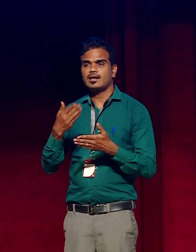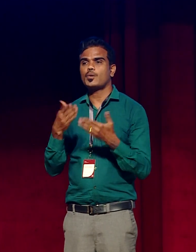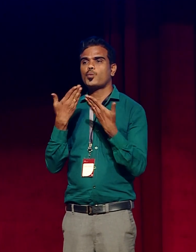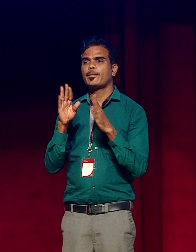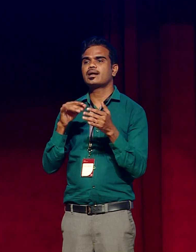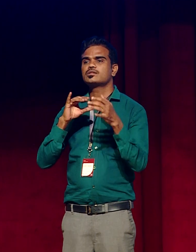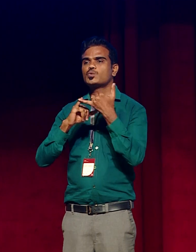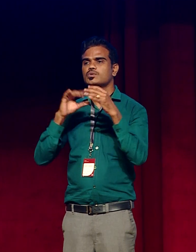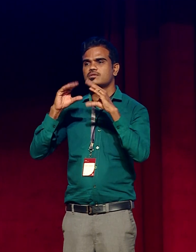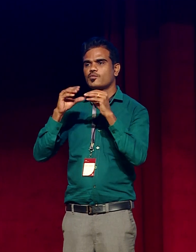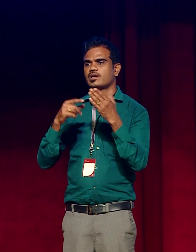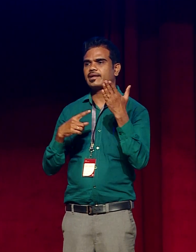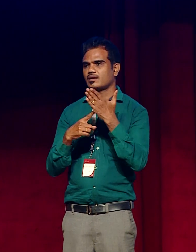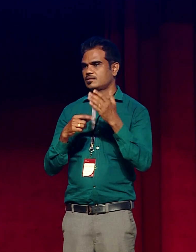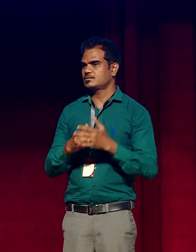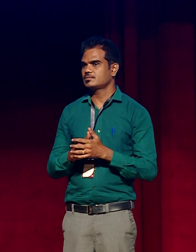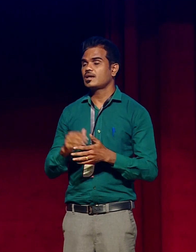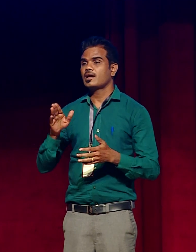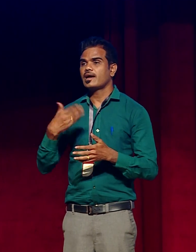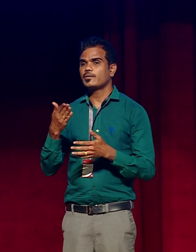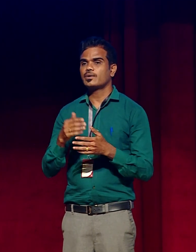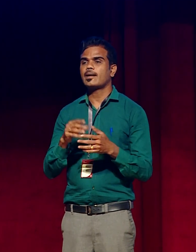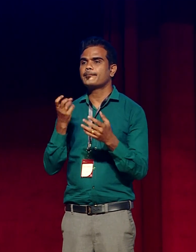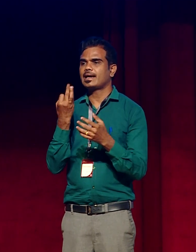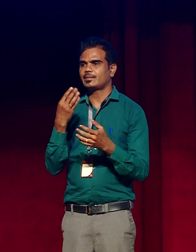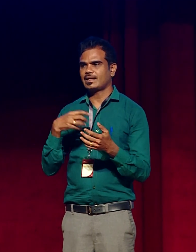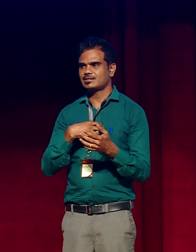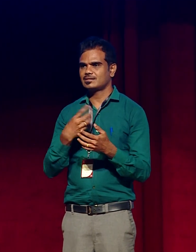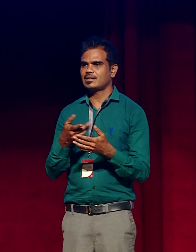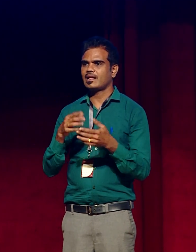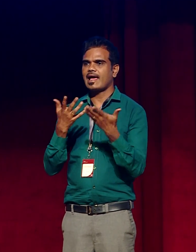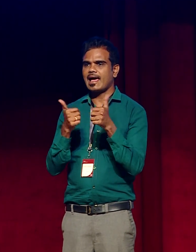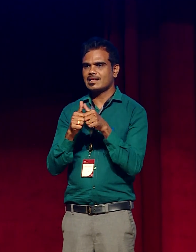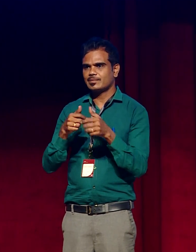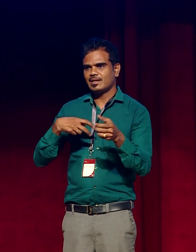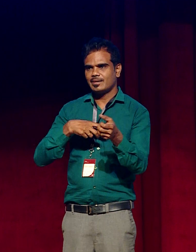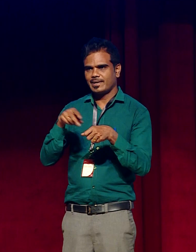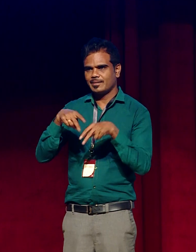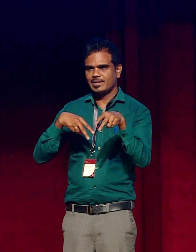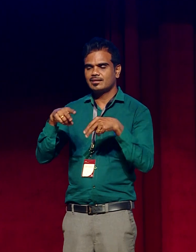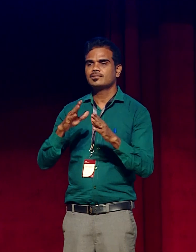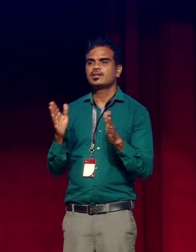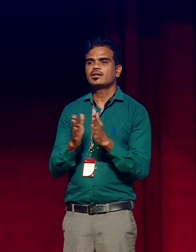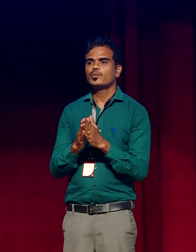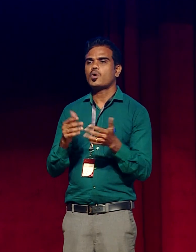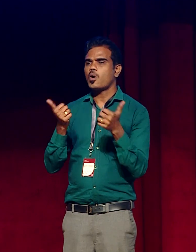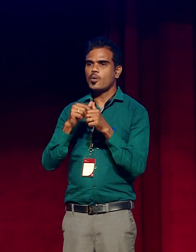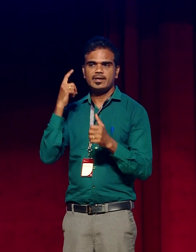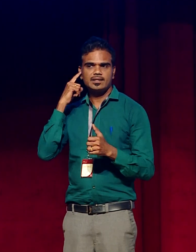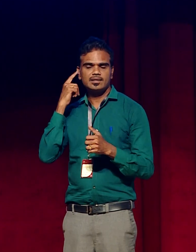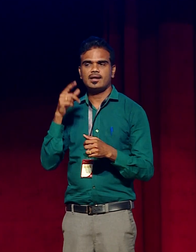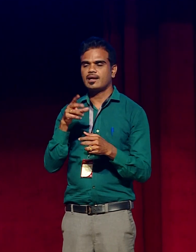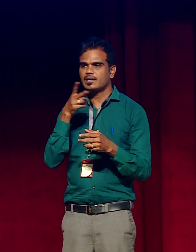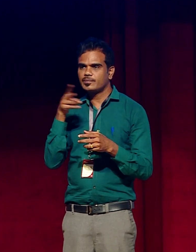open-source software technology for rendering mathematics in an accessible manner, enabling auditory and